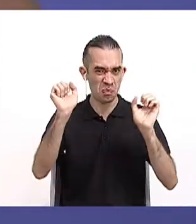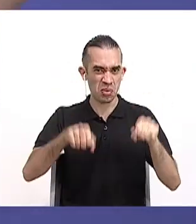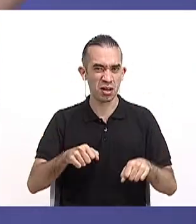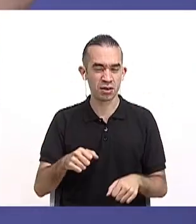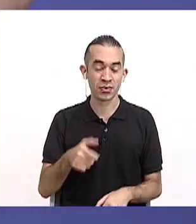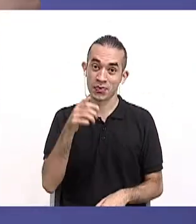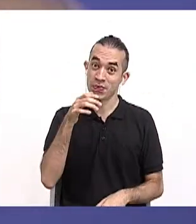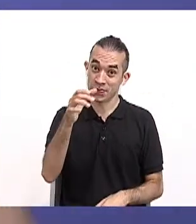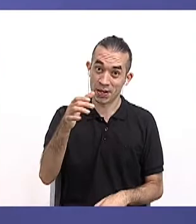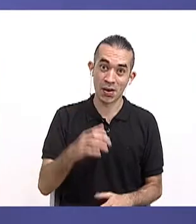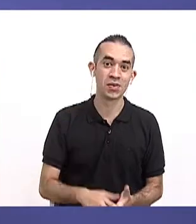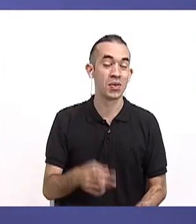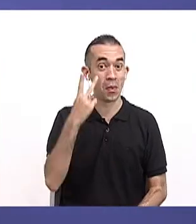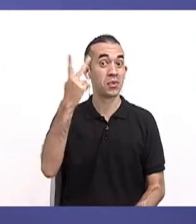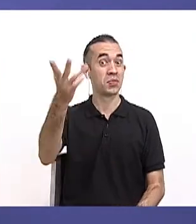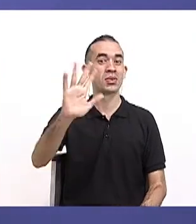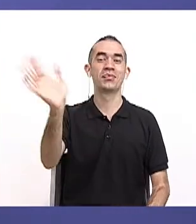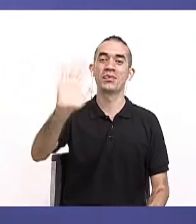later, guys. Bye.